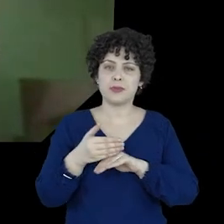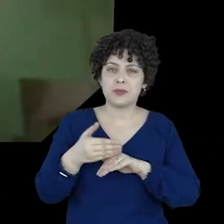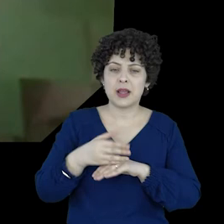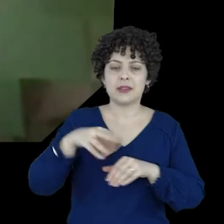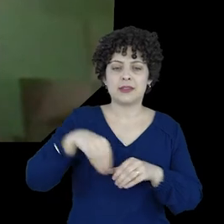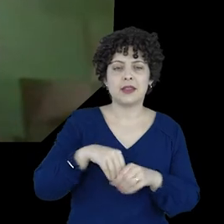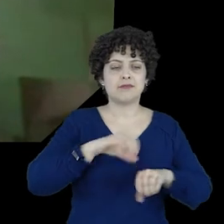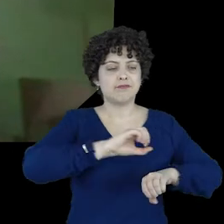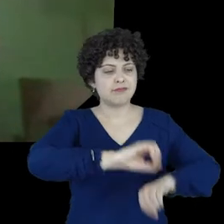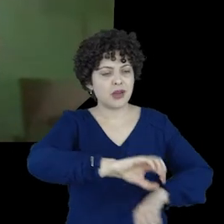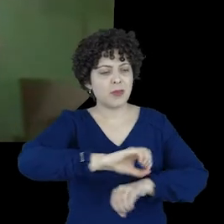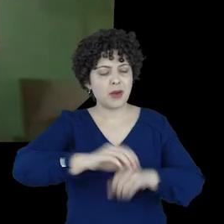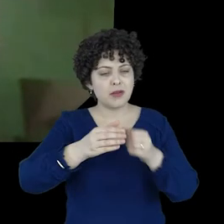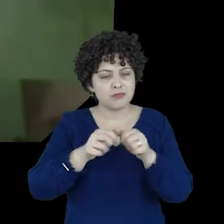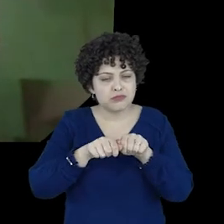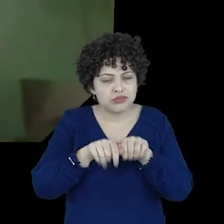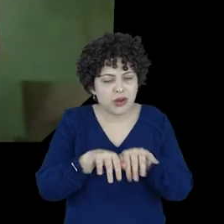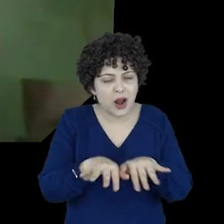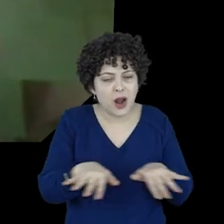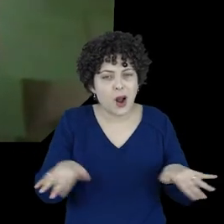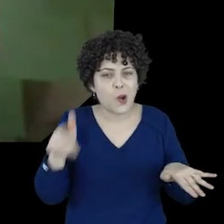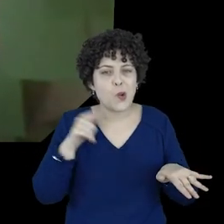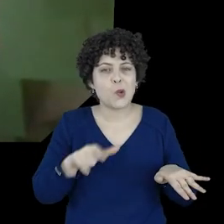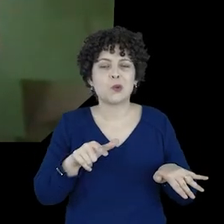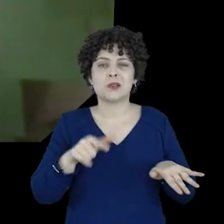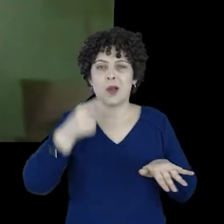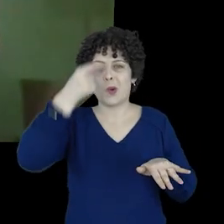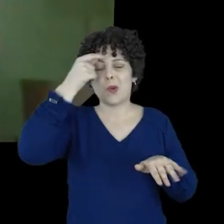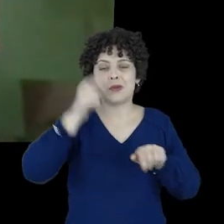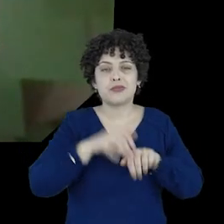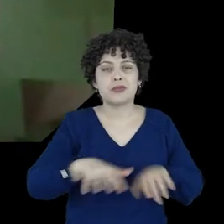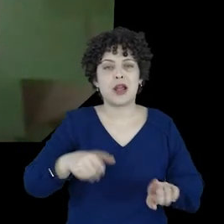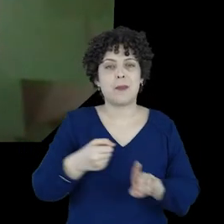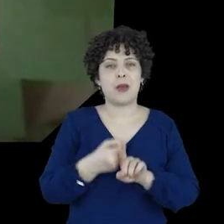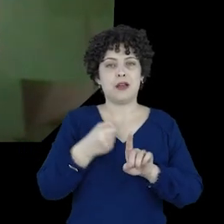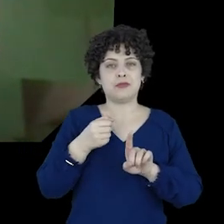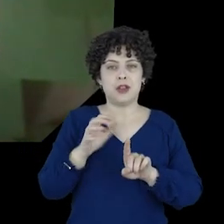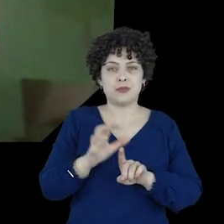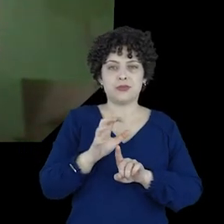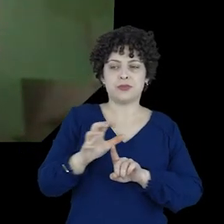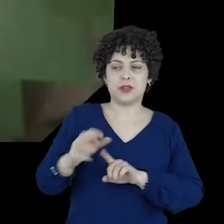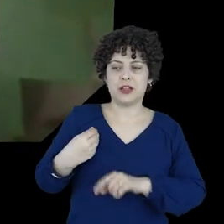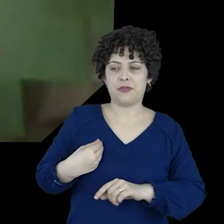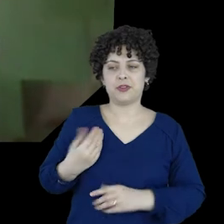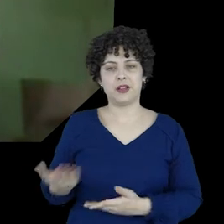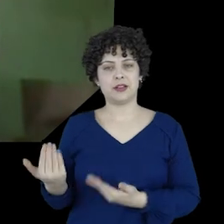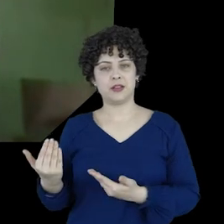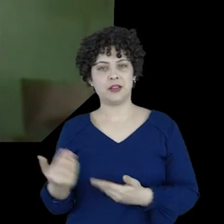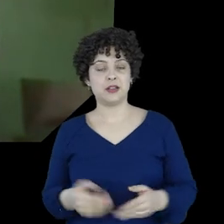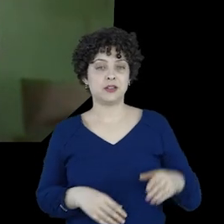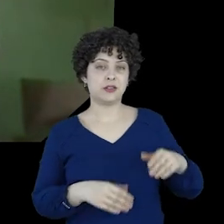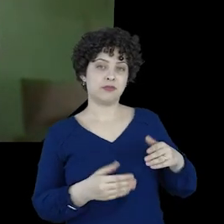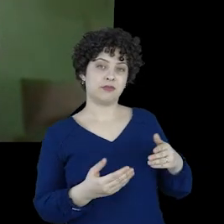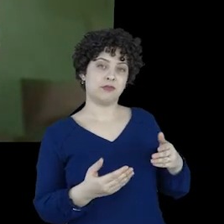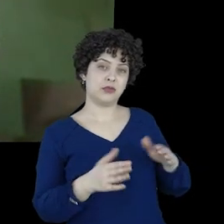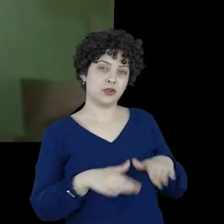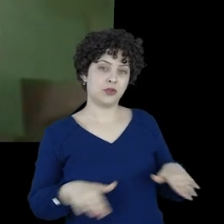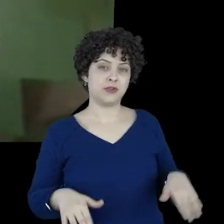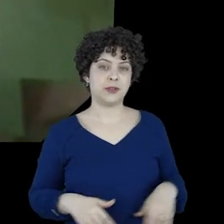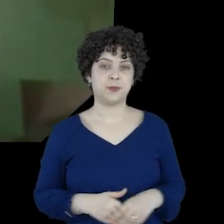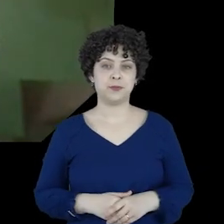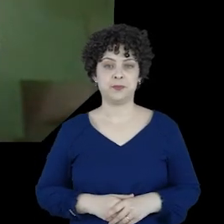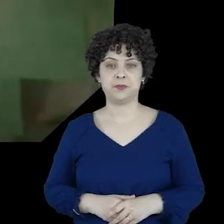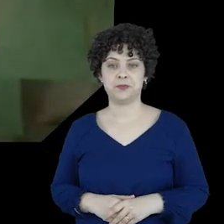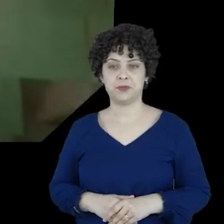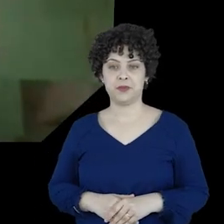interventions in their lessons, just so it will go on a broader scale to impacting the lives